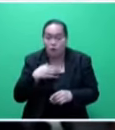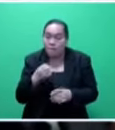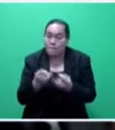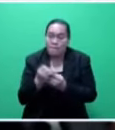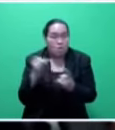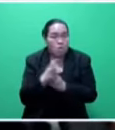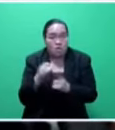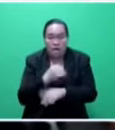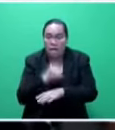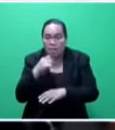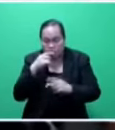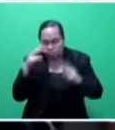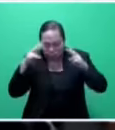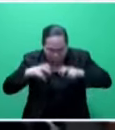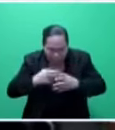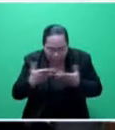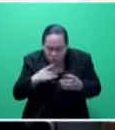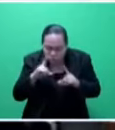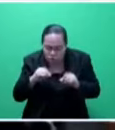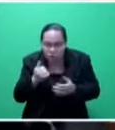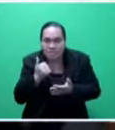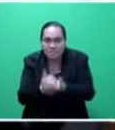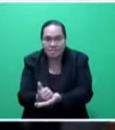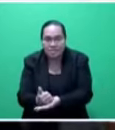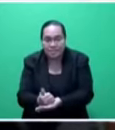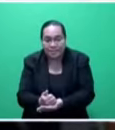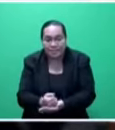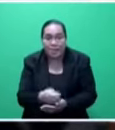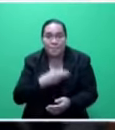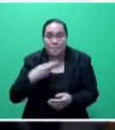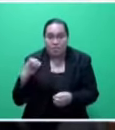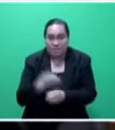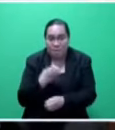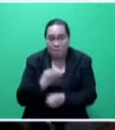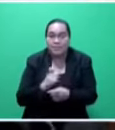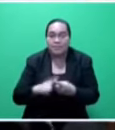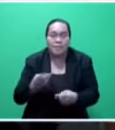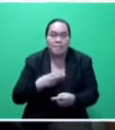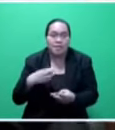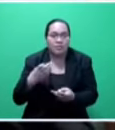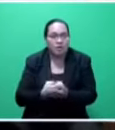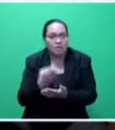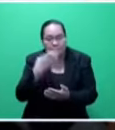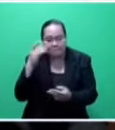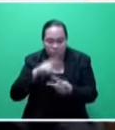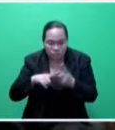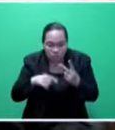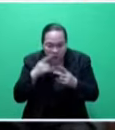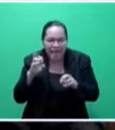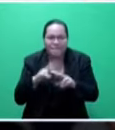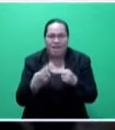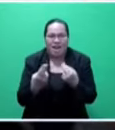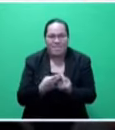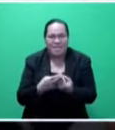to assist these enterprises. And obviously, the Ministry of Employment and the Ministry of Economy has looked at some of these things, the family care leave,